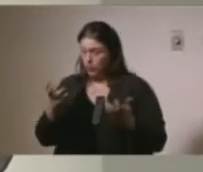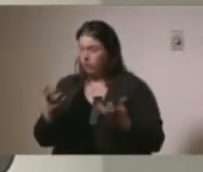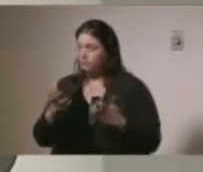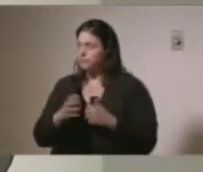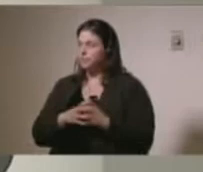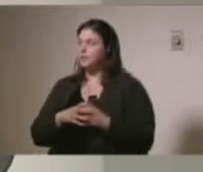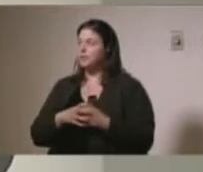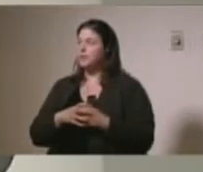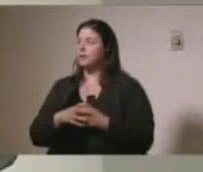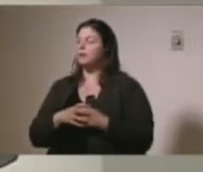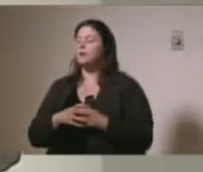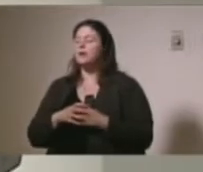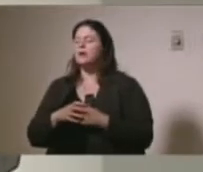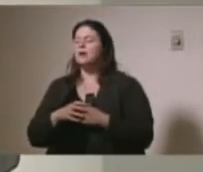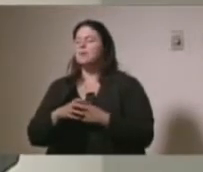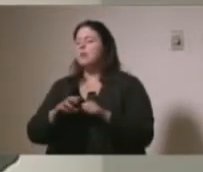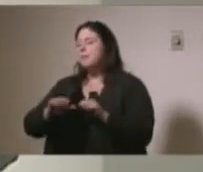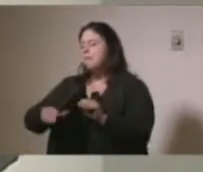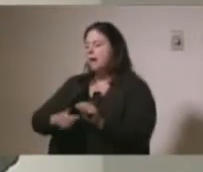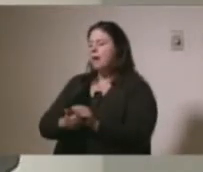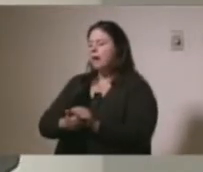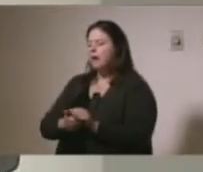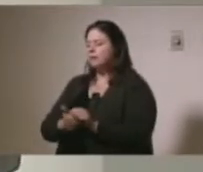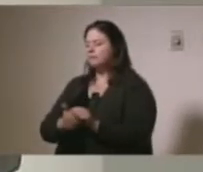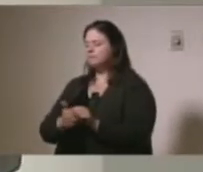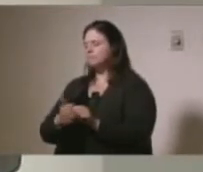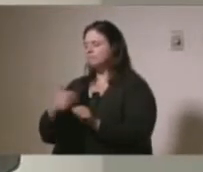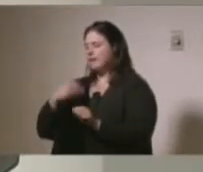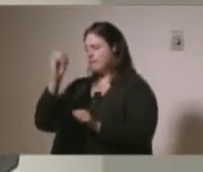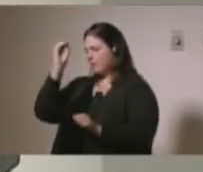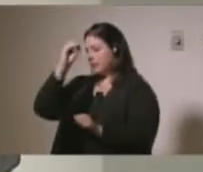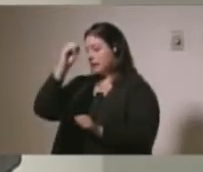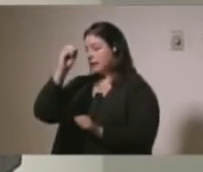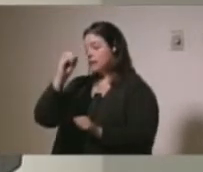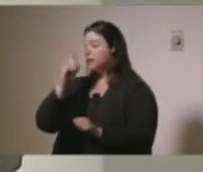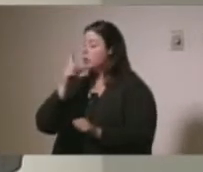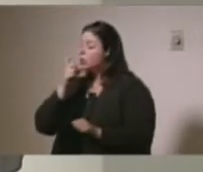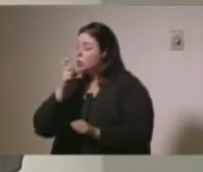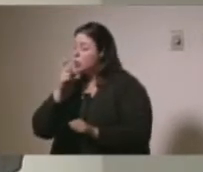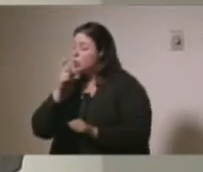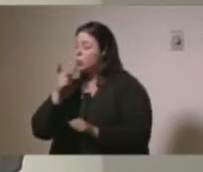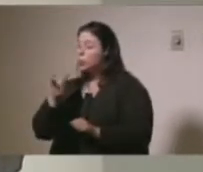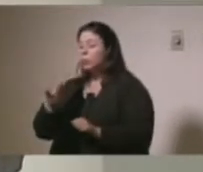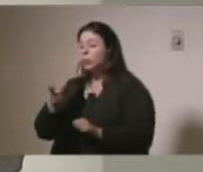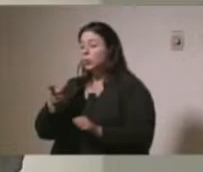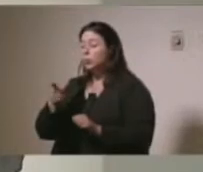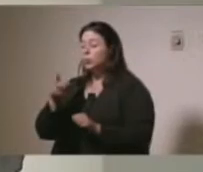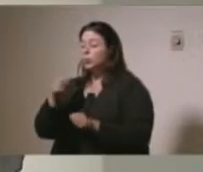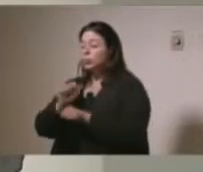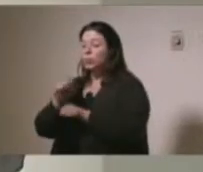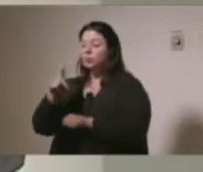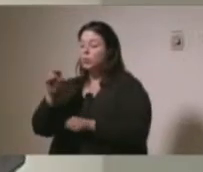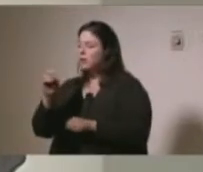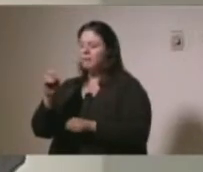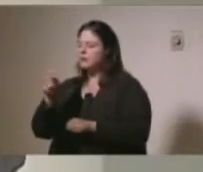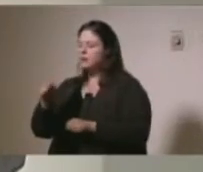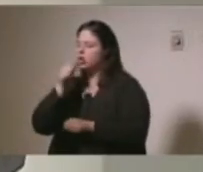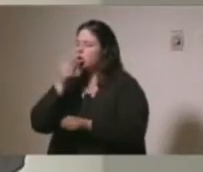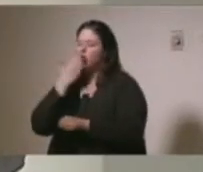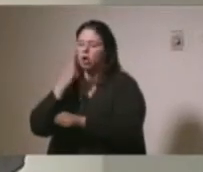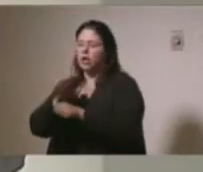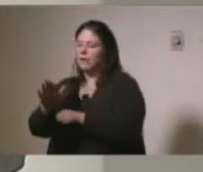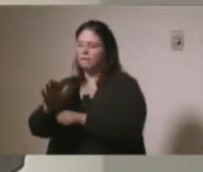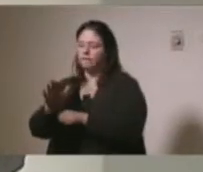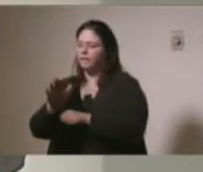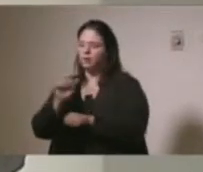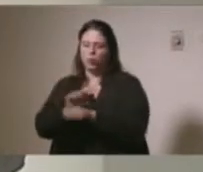of view that Post staff aren't up to the job that Kiwi Bank want their